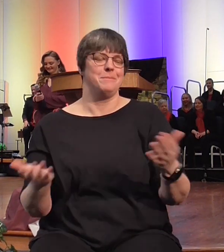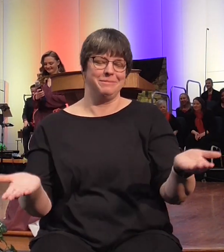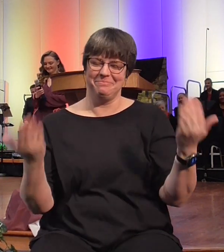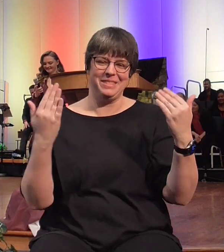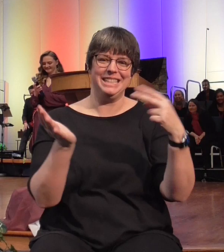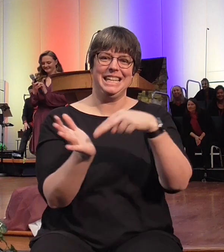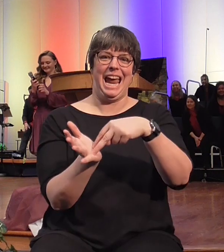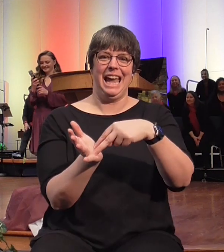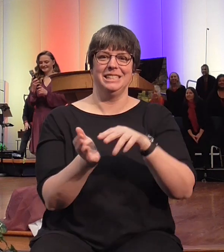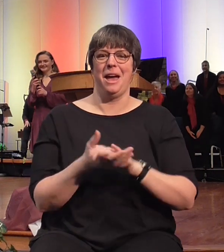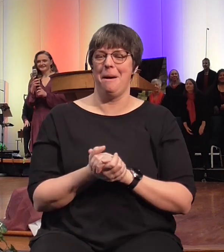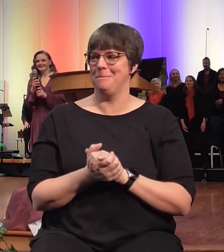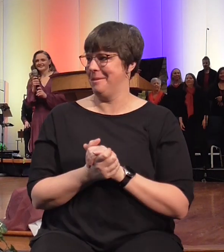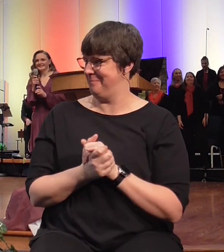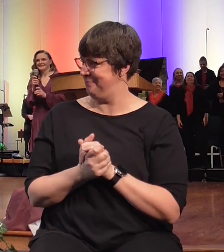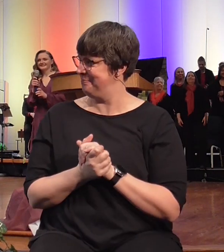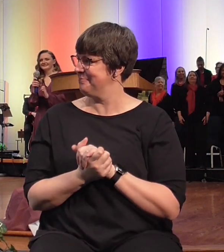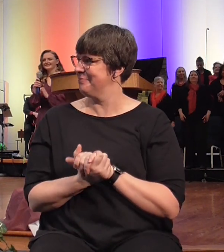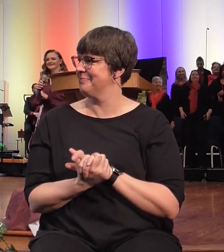stand?